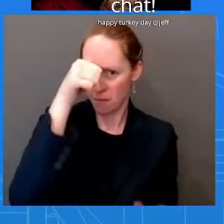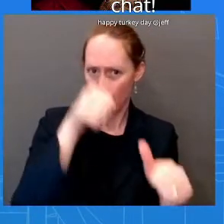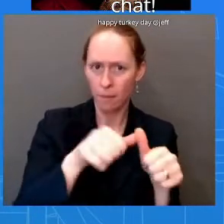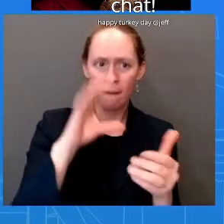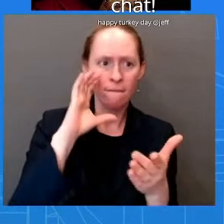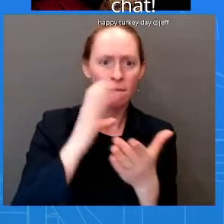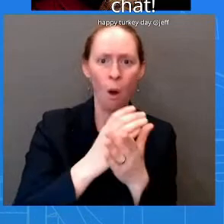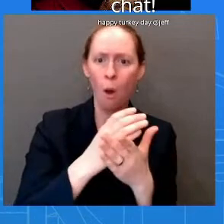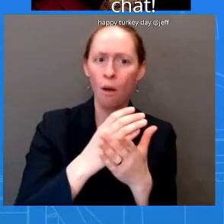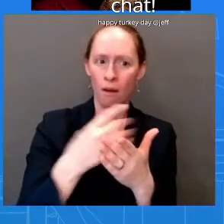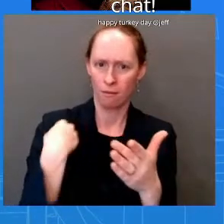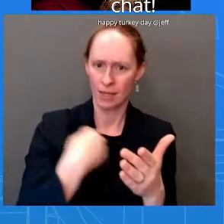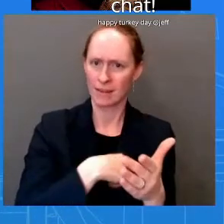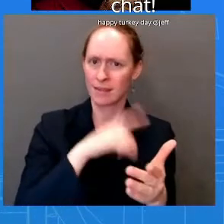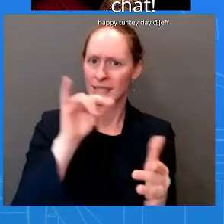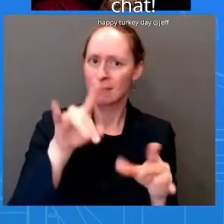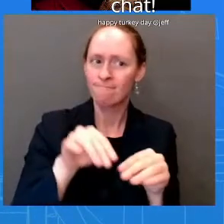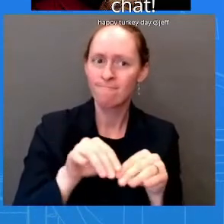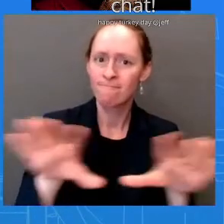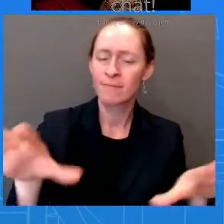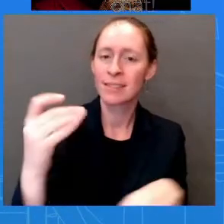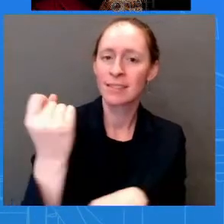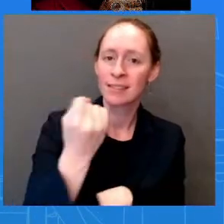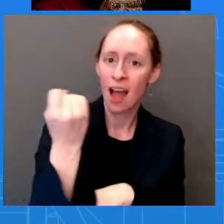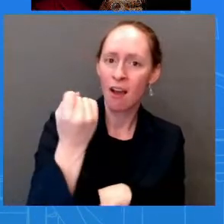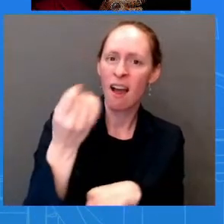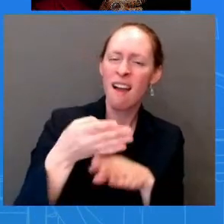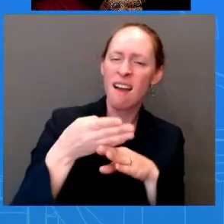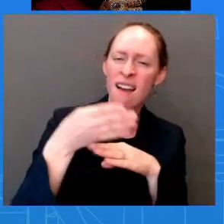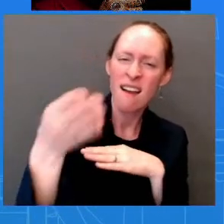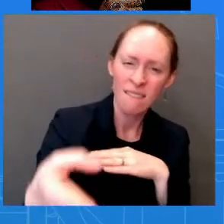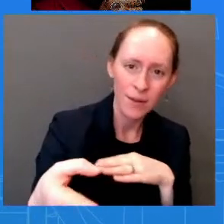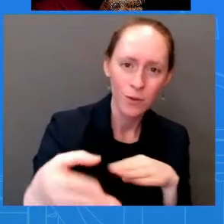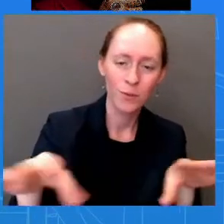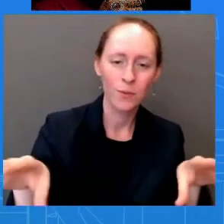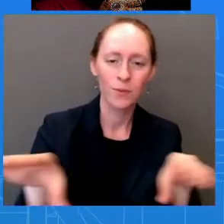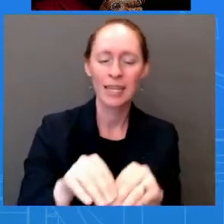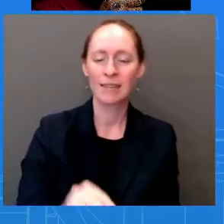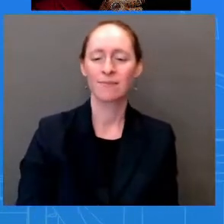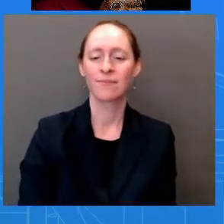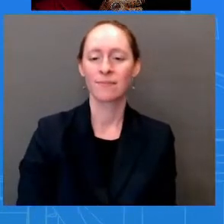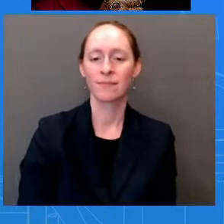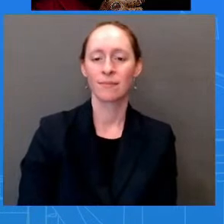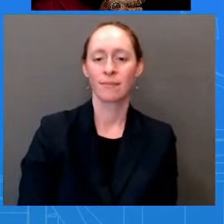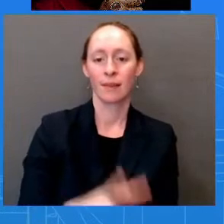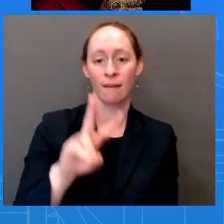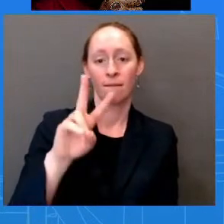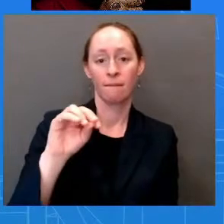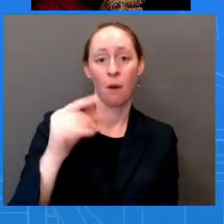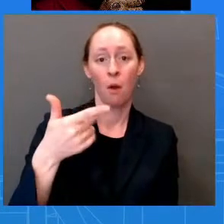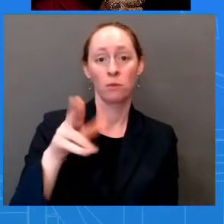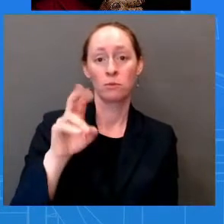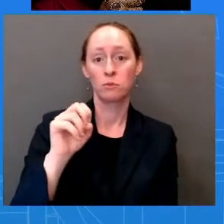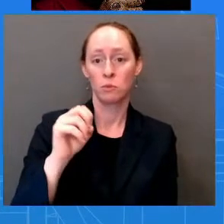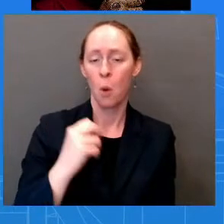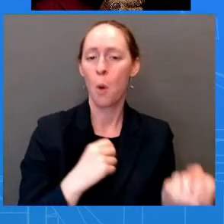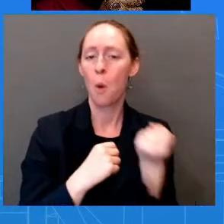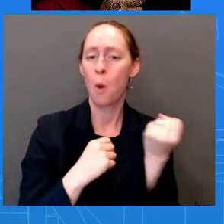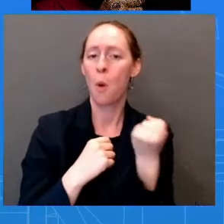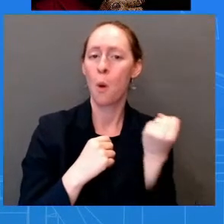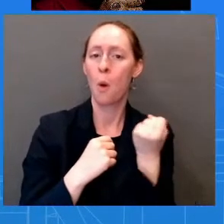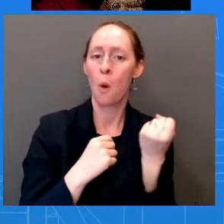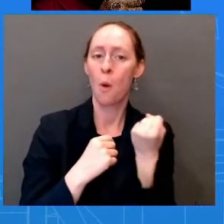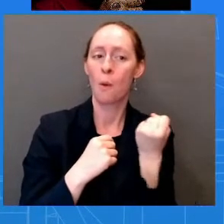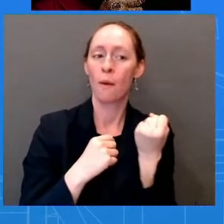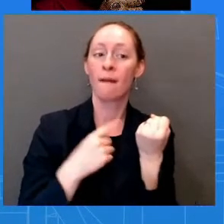to everyone. Vogue actually held their photos. They embargoed it until today so that